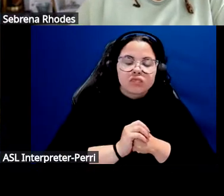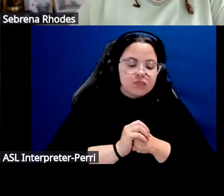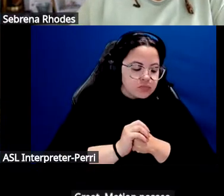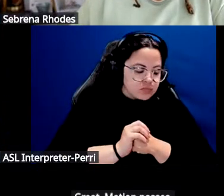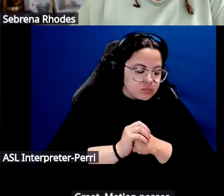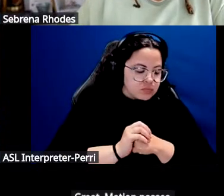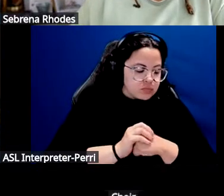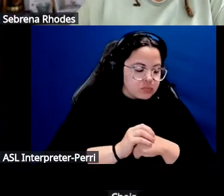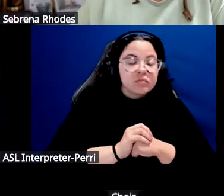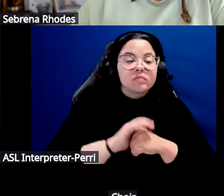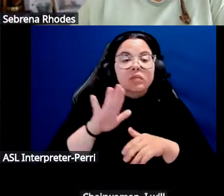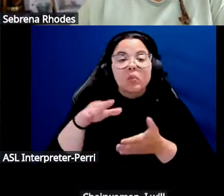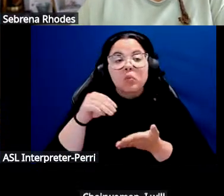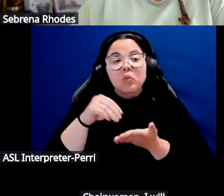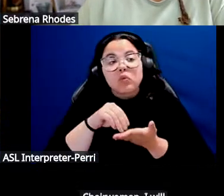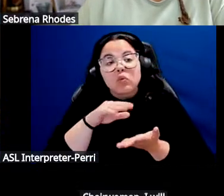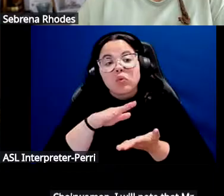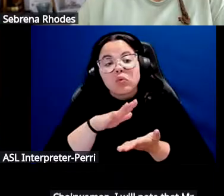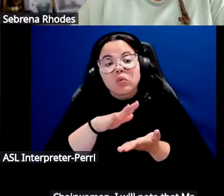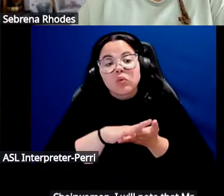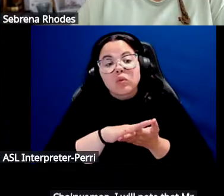Chairwoman, I will note that Mr. Montague